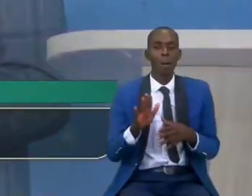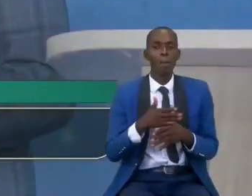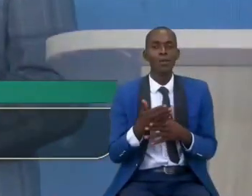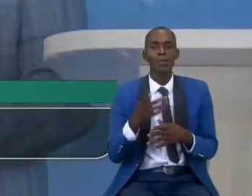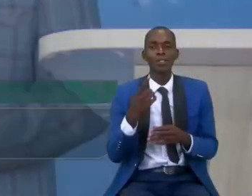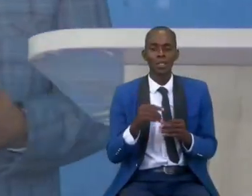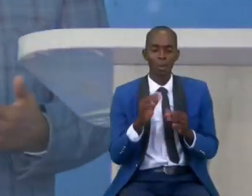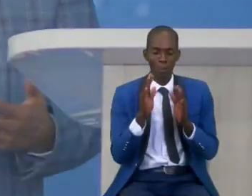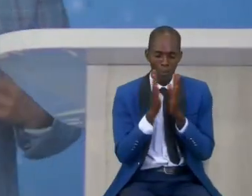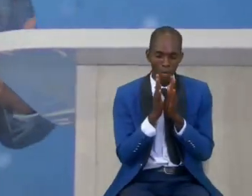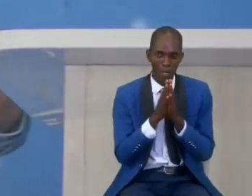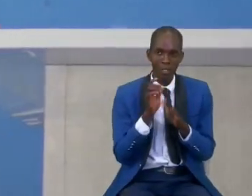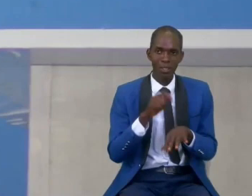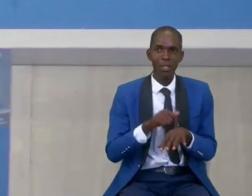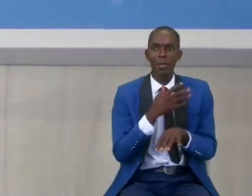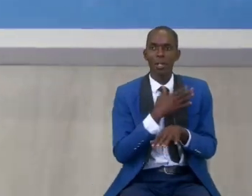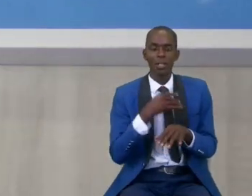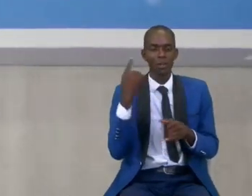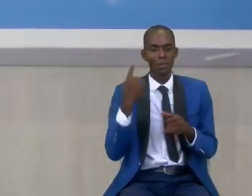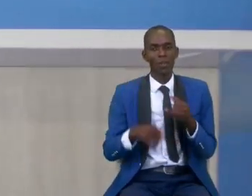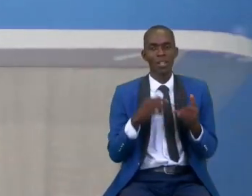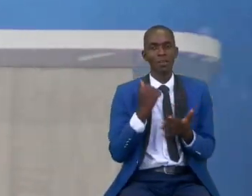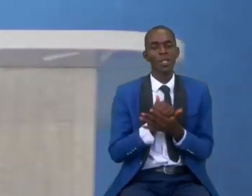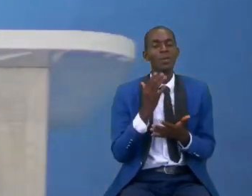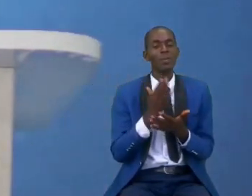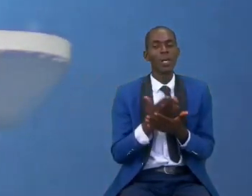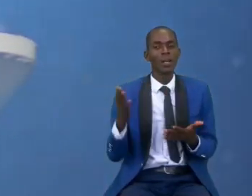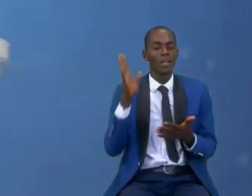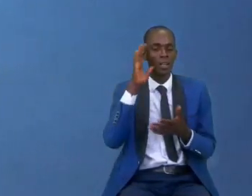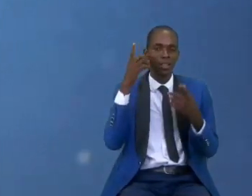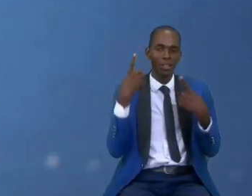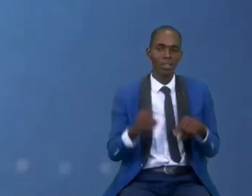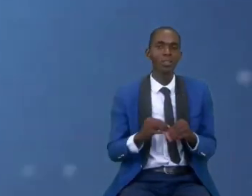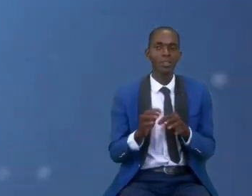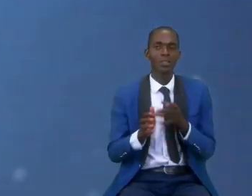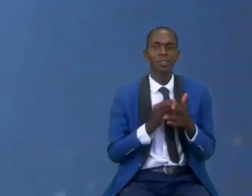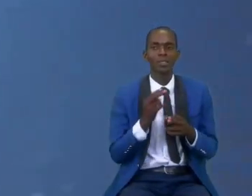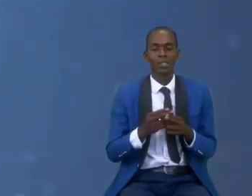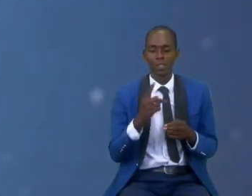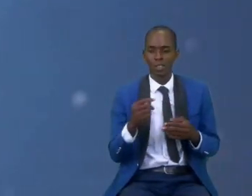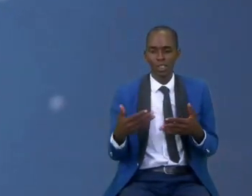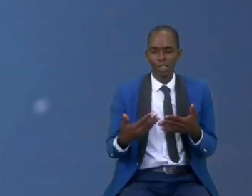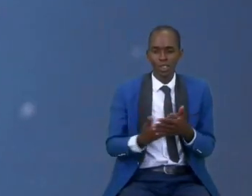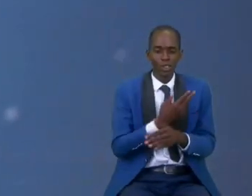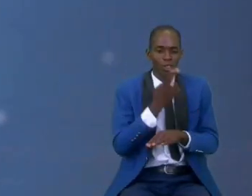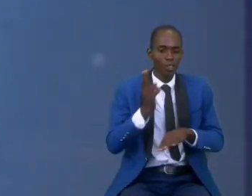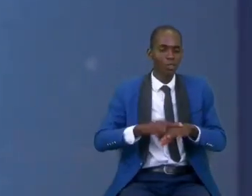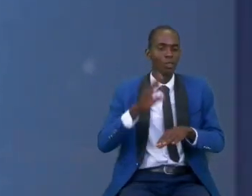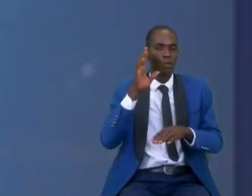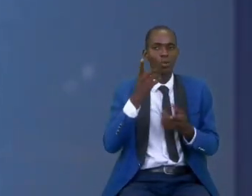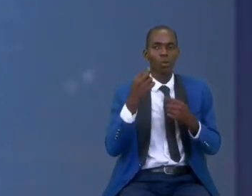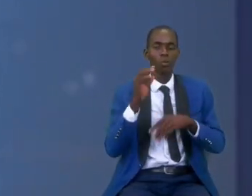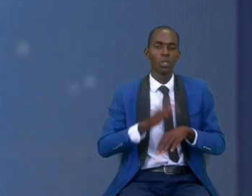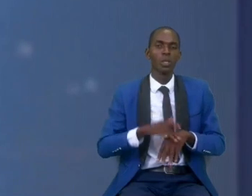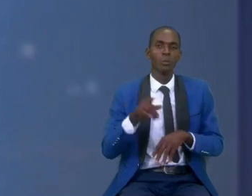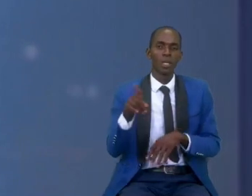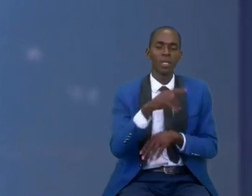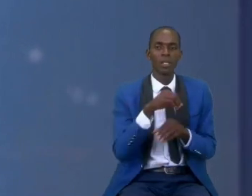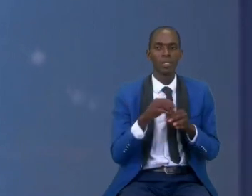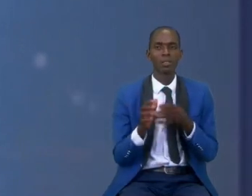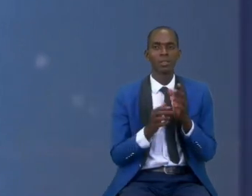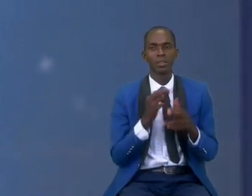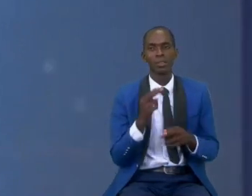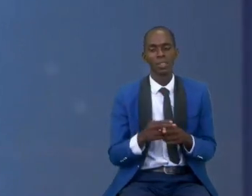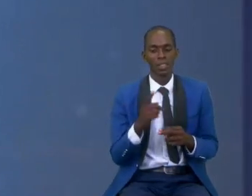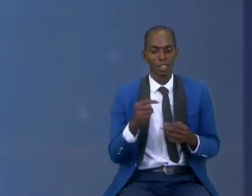happen. A new nature will come unto you. The nature that does well, The